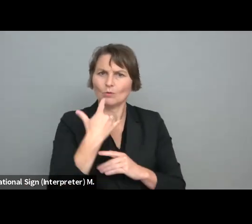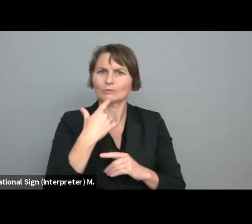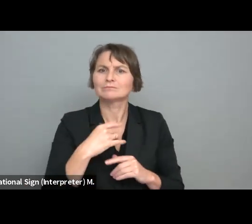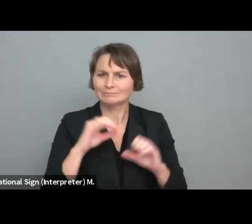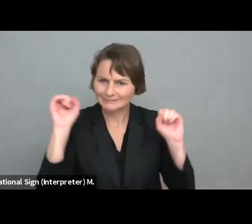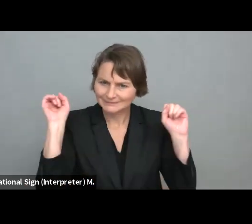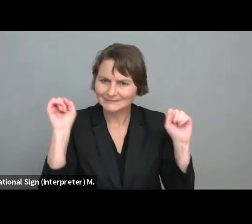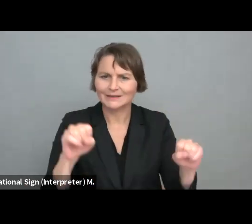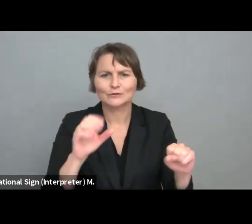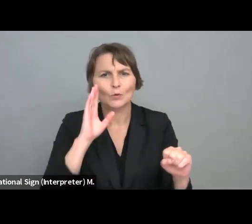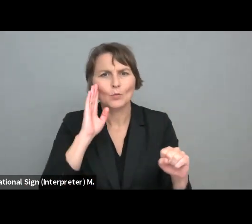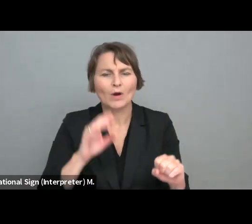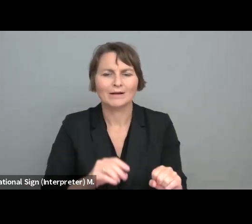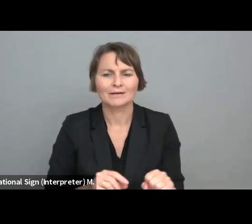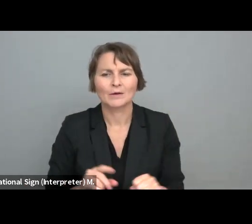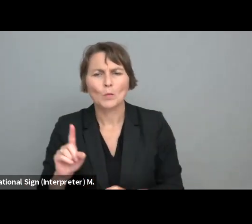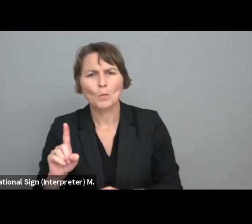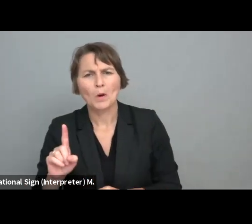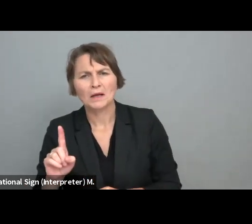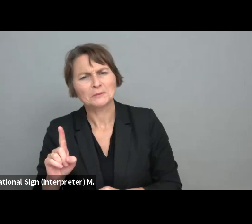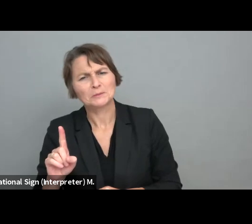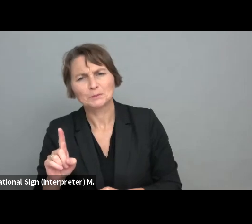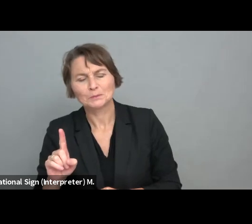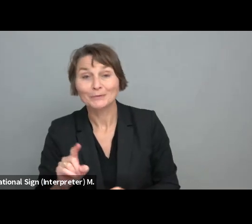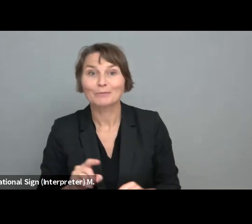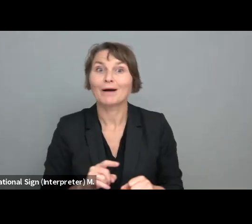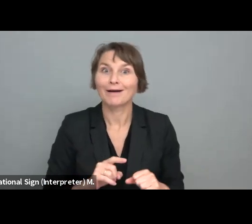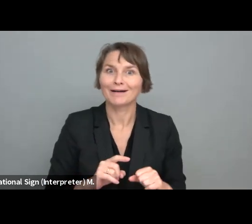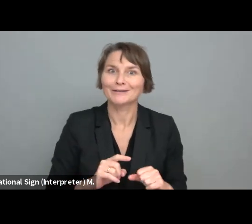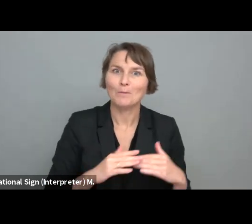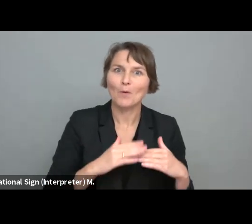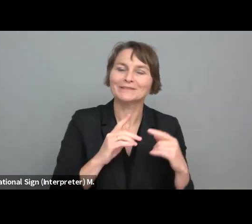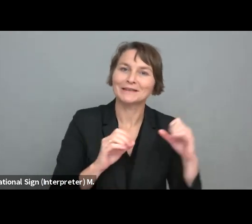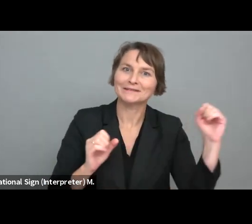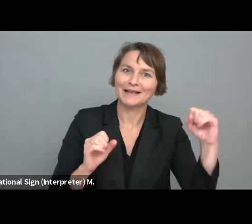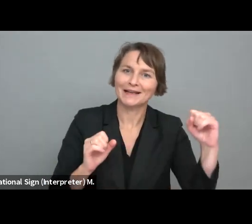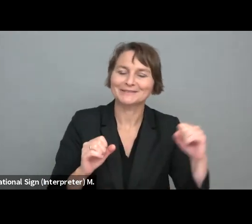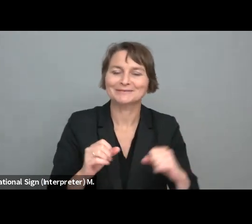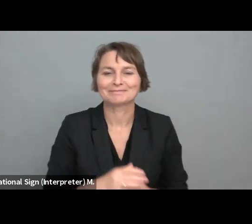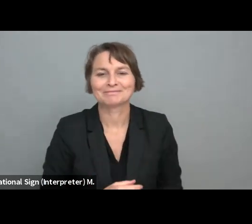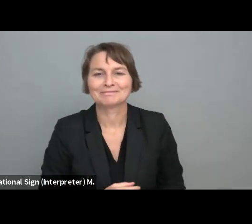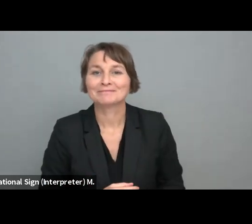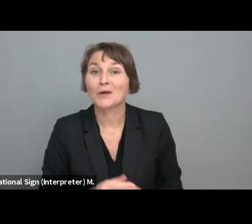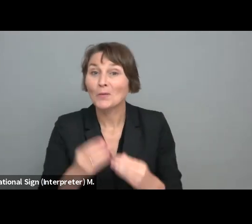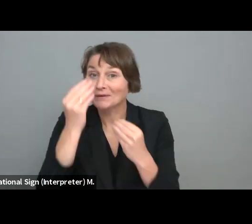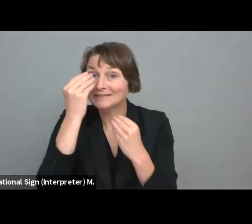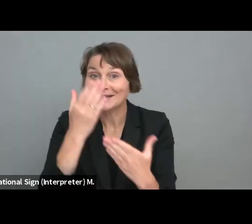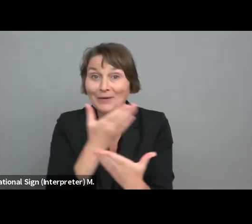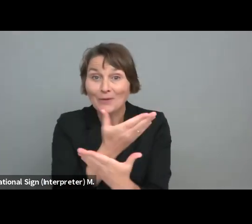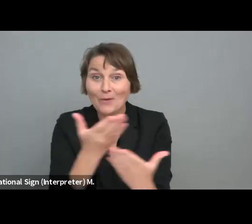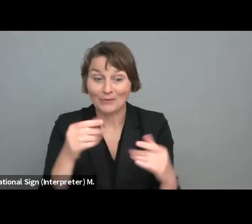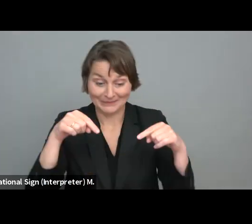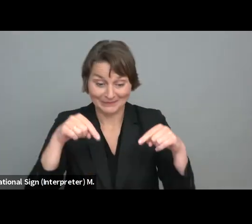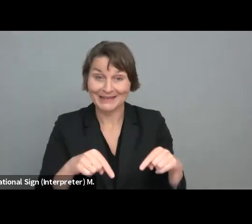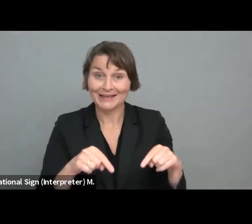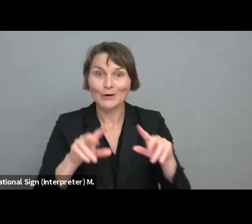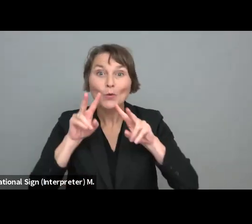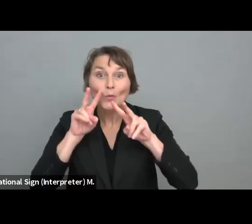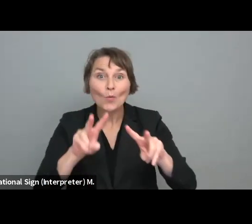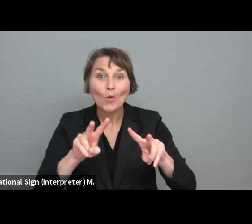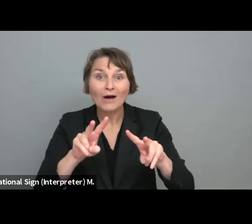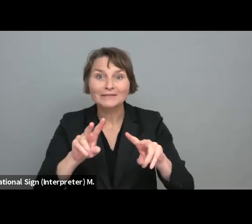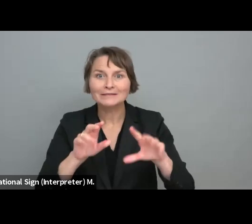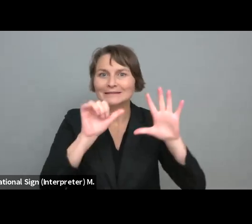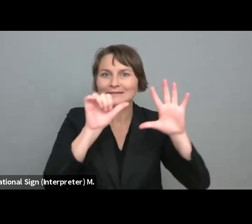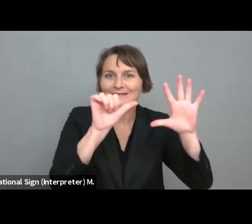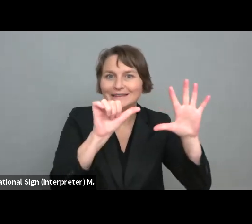saying maybe not. Now, right now, I want to acknowledge that we have almost 600 people in the conversation already. So that's a really